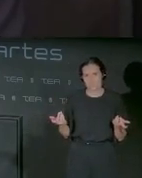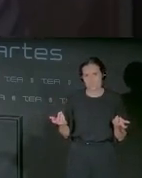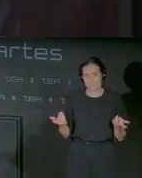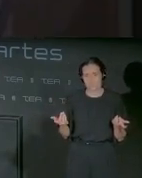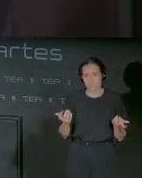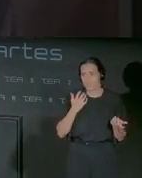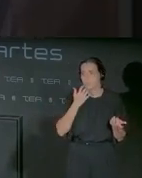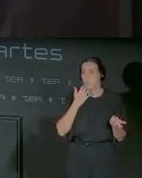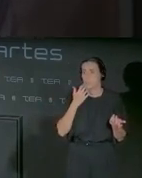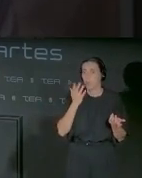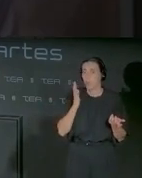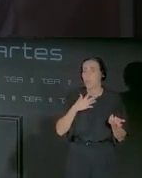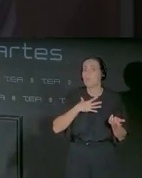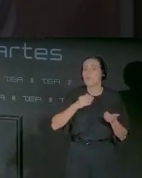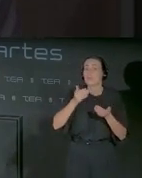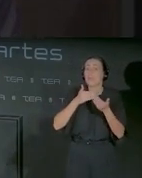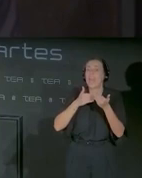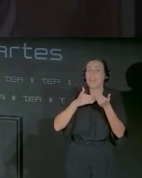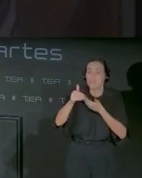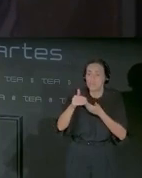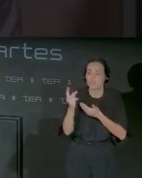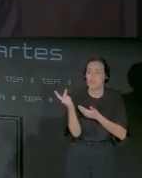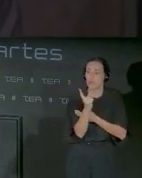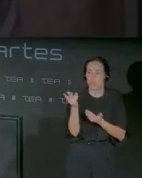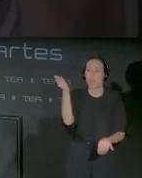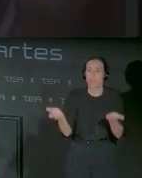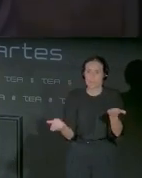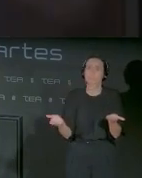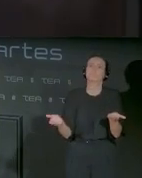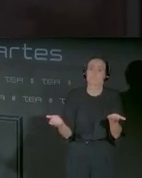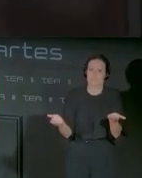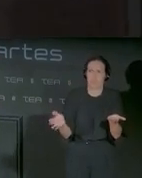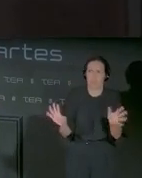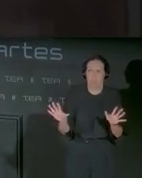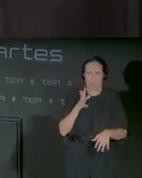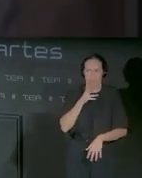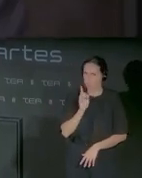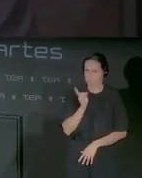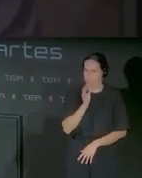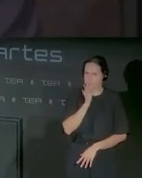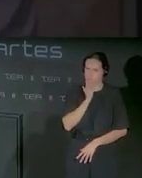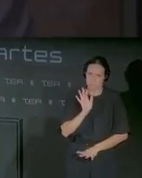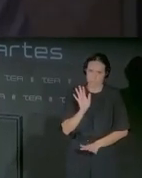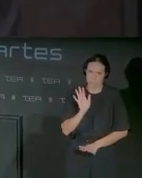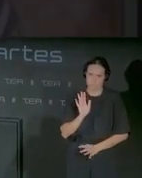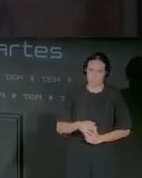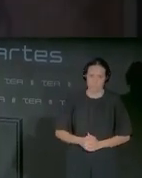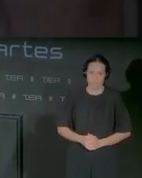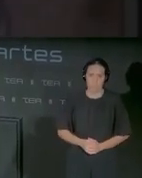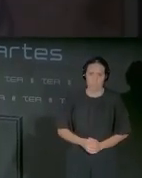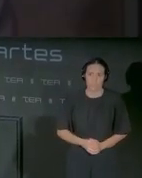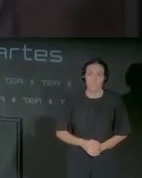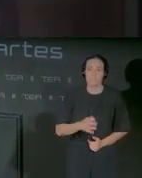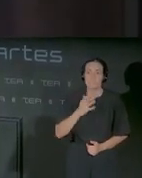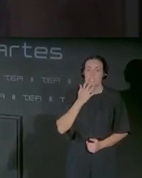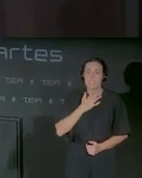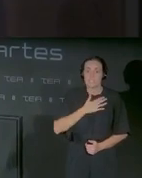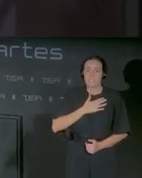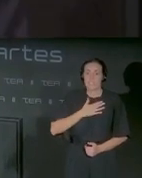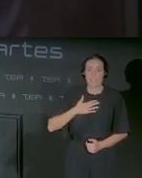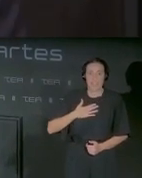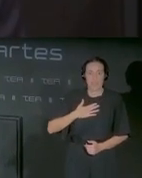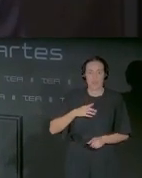comparison. And it's true that if you want European champions, we need European instruments, and as